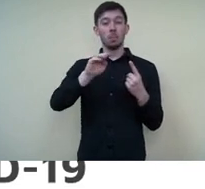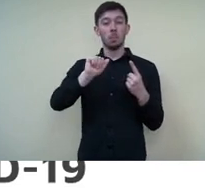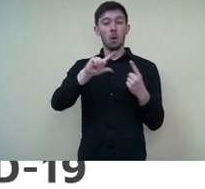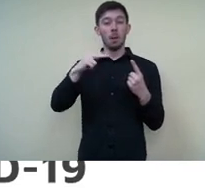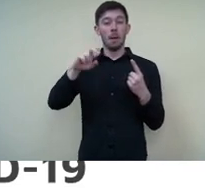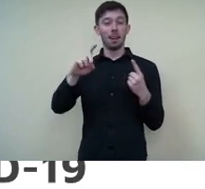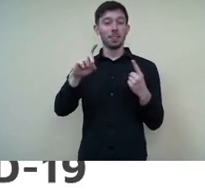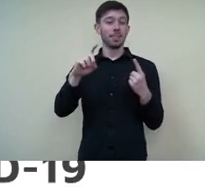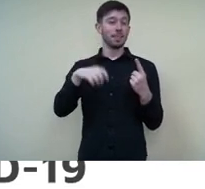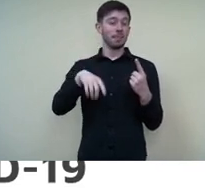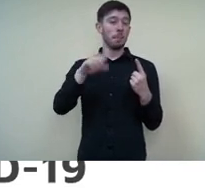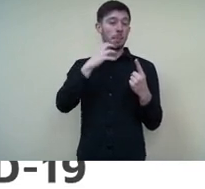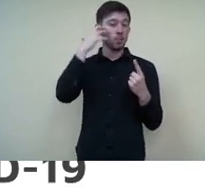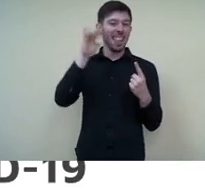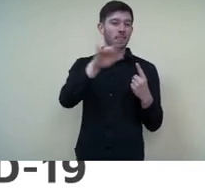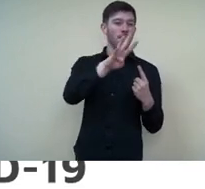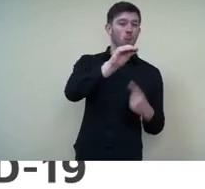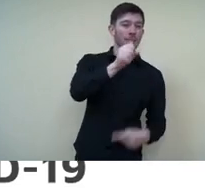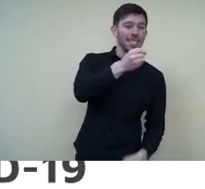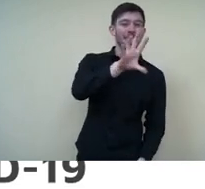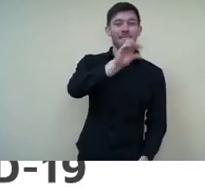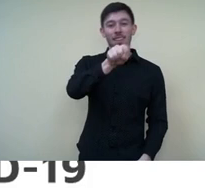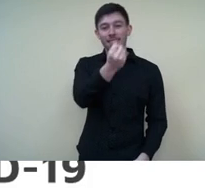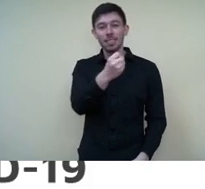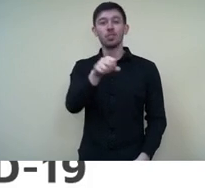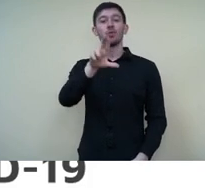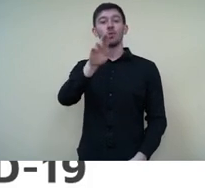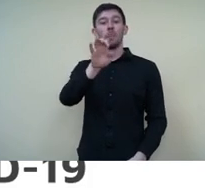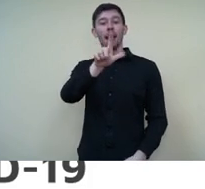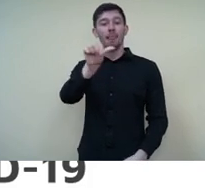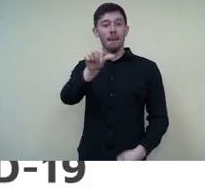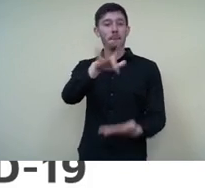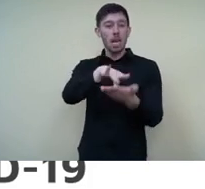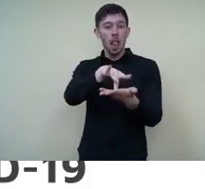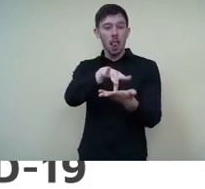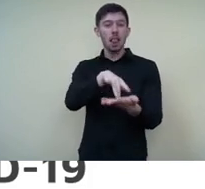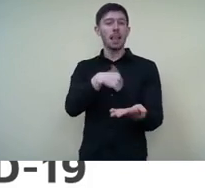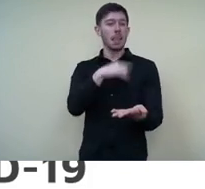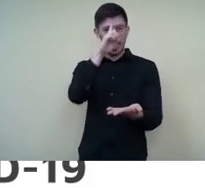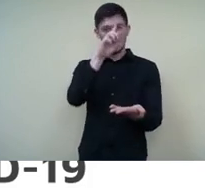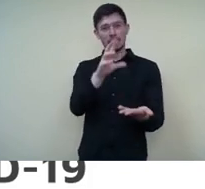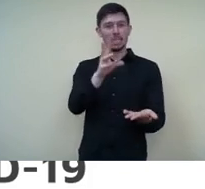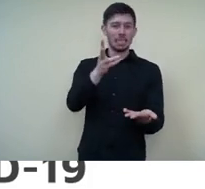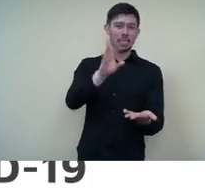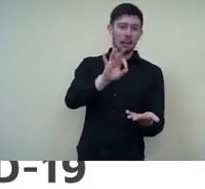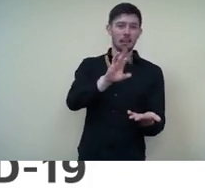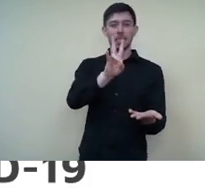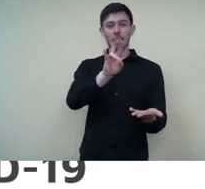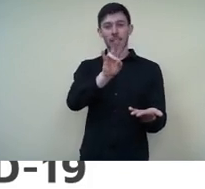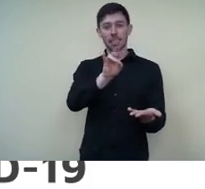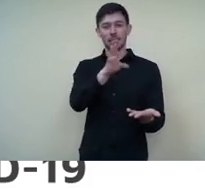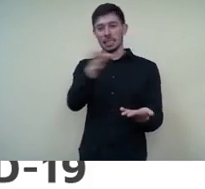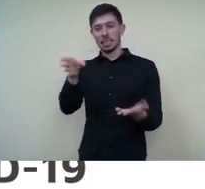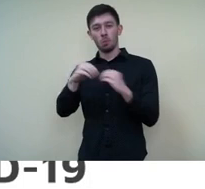probably mid-40s to mid-50s, less of a menace for the rubella one, which is the middle, I would say is 69 or 70, and then this one